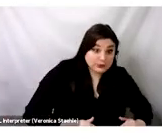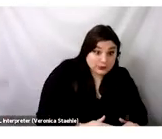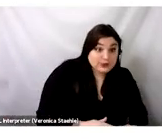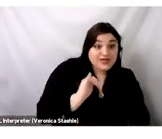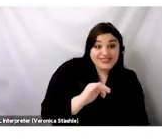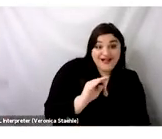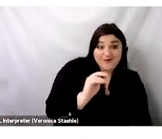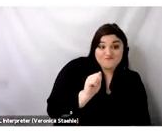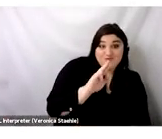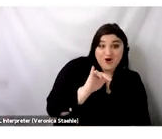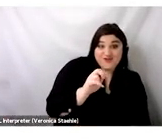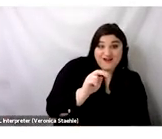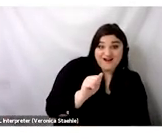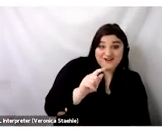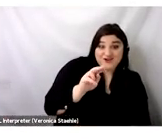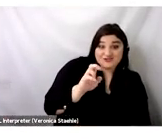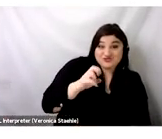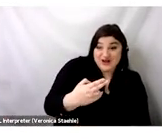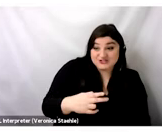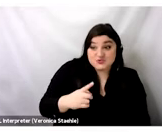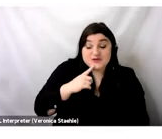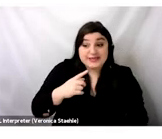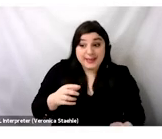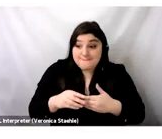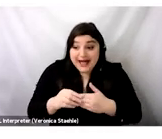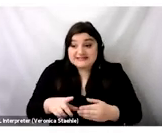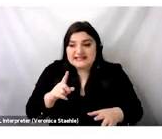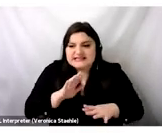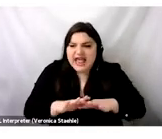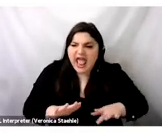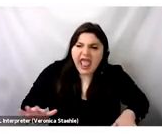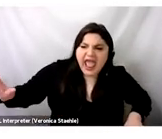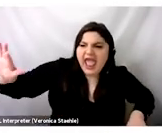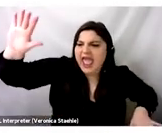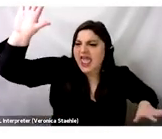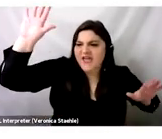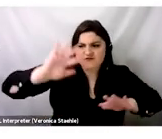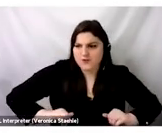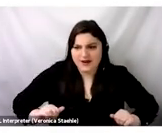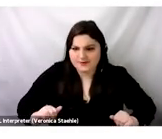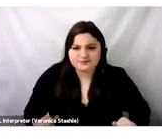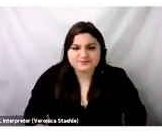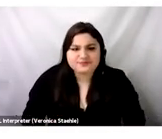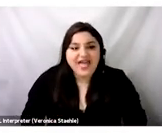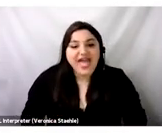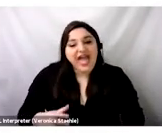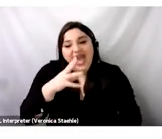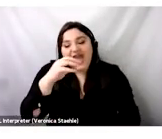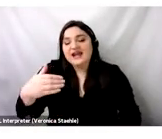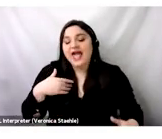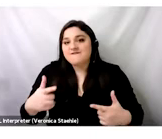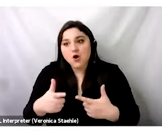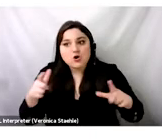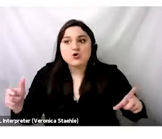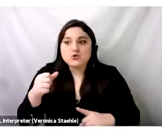are a planetary boundary threat. So I'm going to talk about what that means. But I think if you take away like one to three things from this